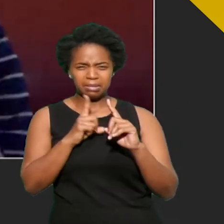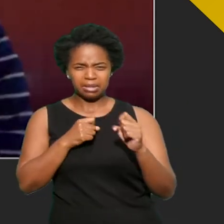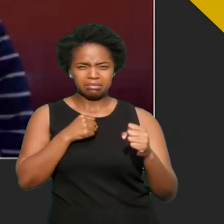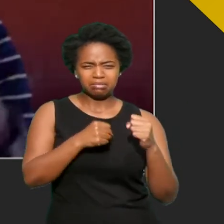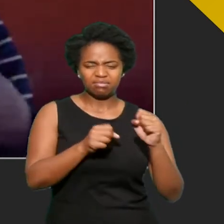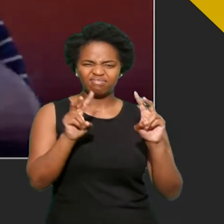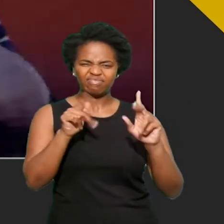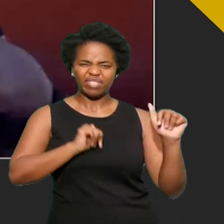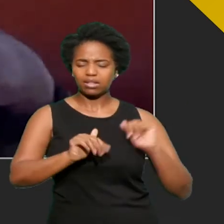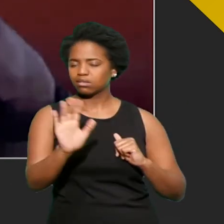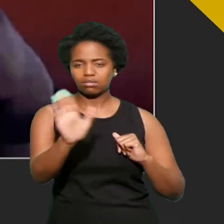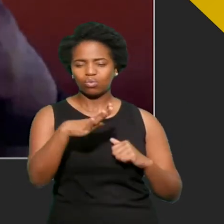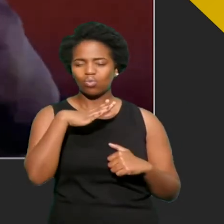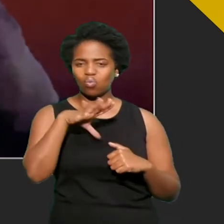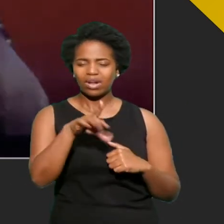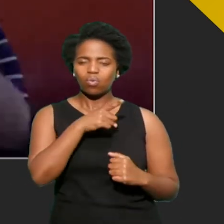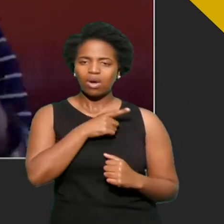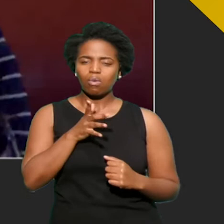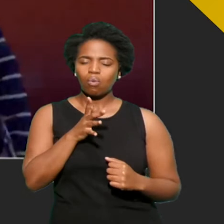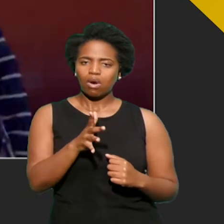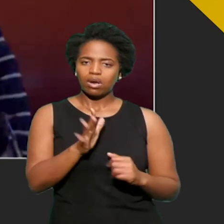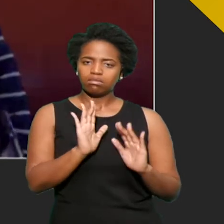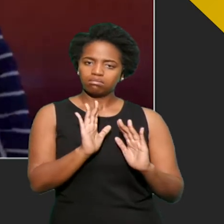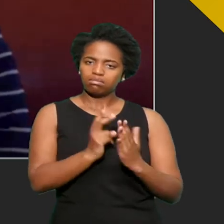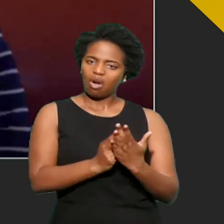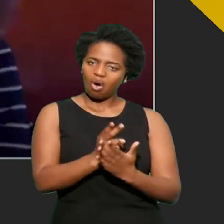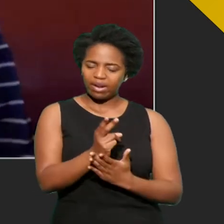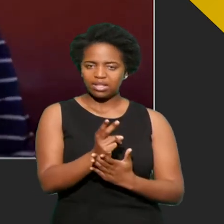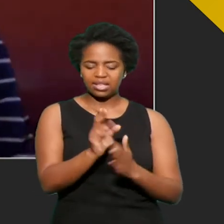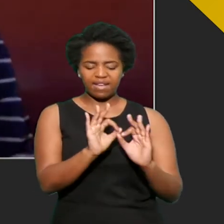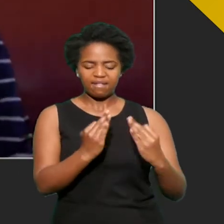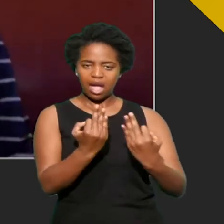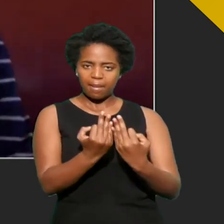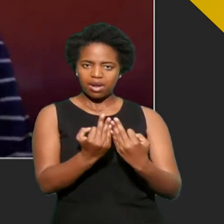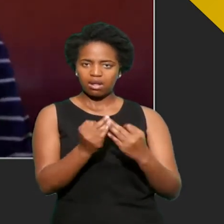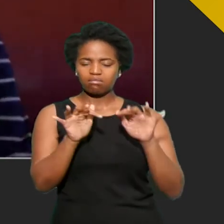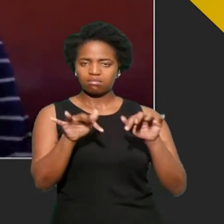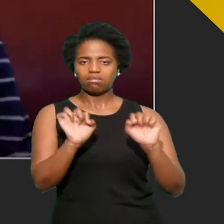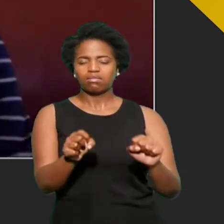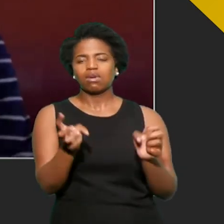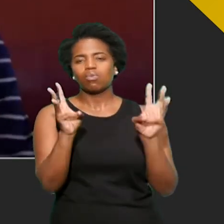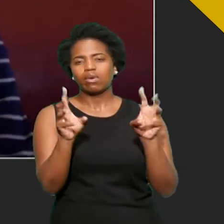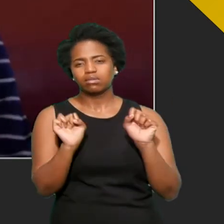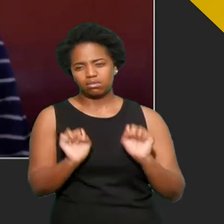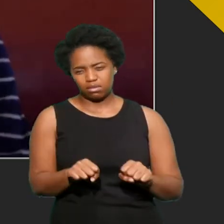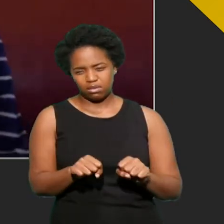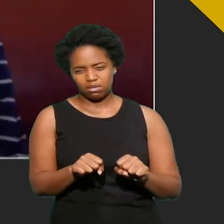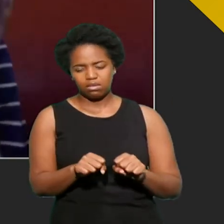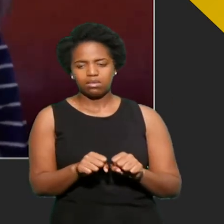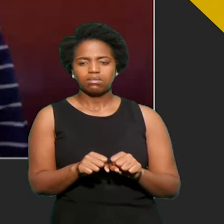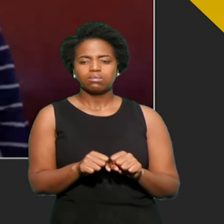reenactments. Yeah. Because we felt we want to keep it family orientated as well.